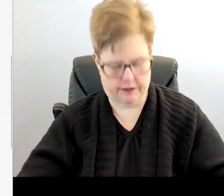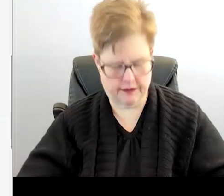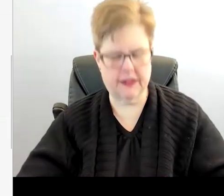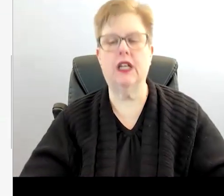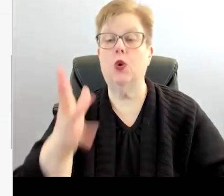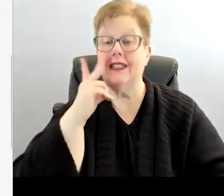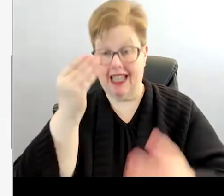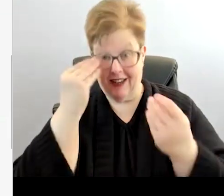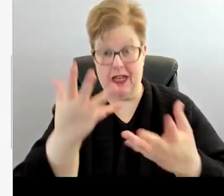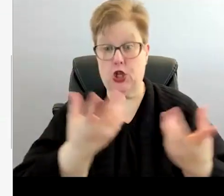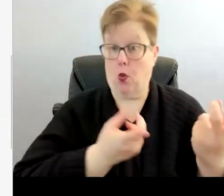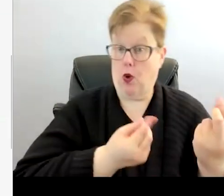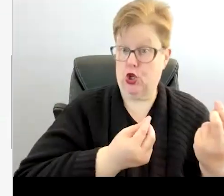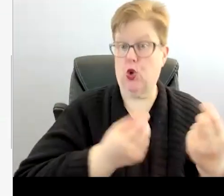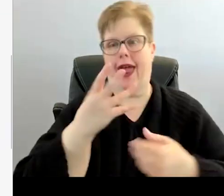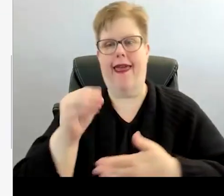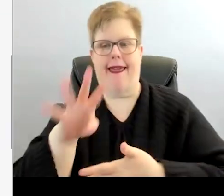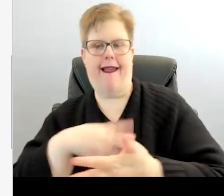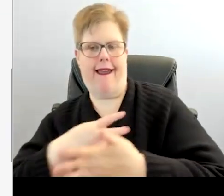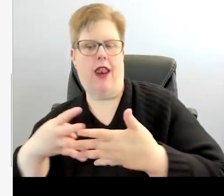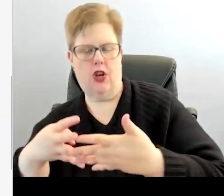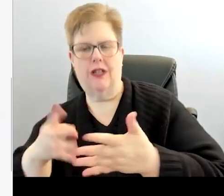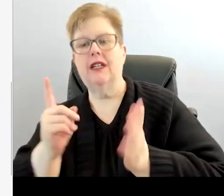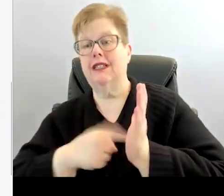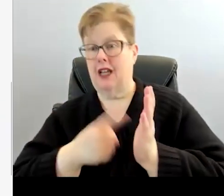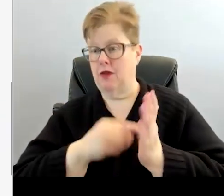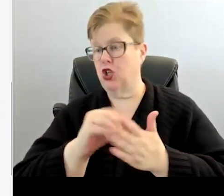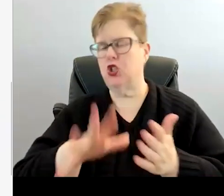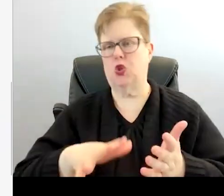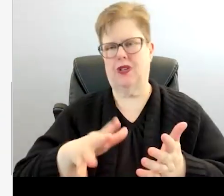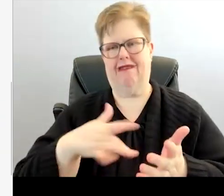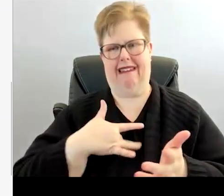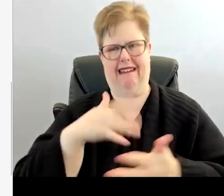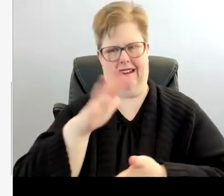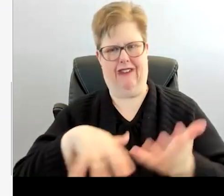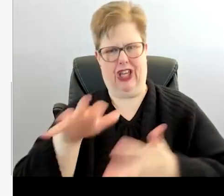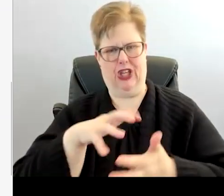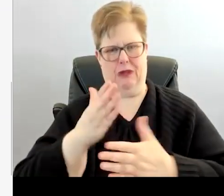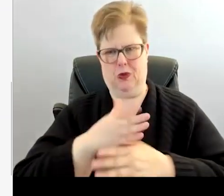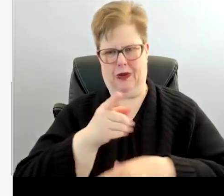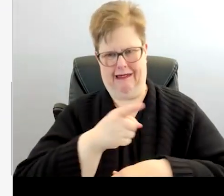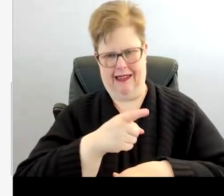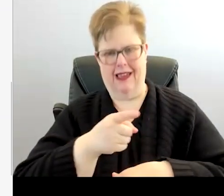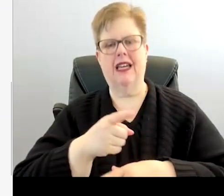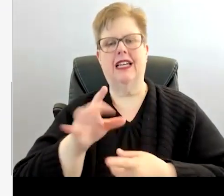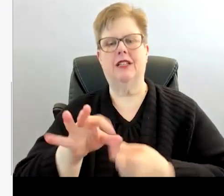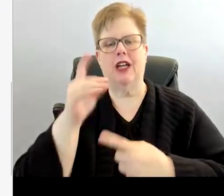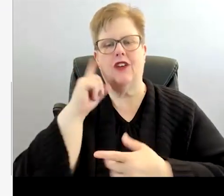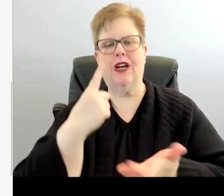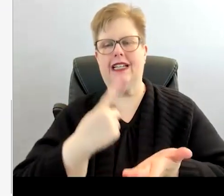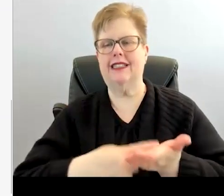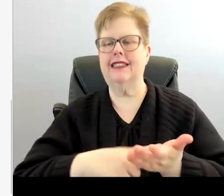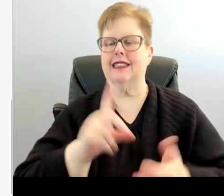calendar. And sometimes students find these a bit confusing, particularly for discussion